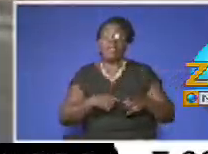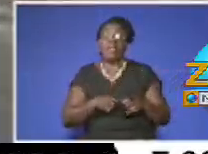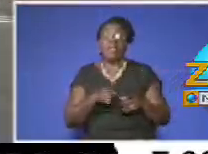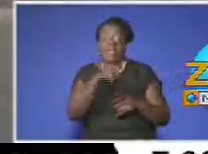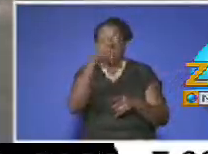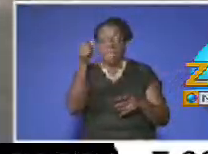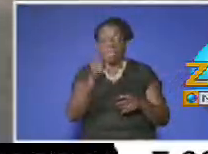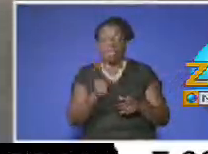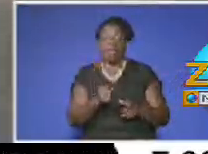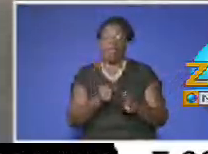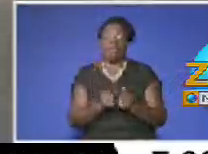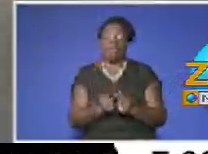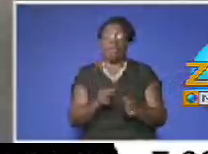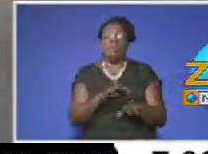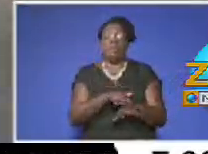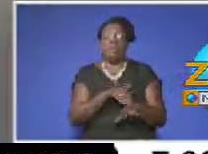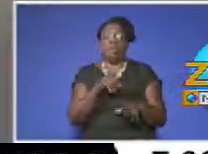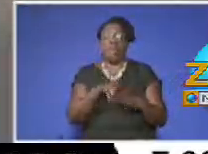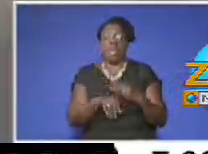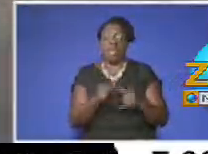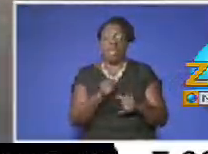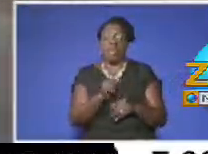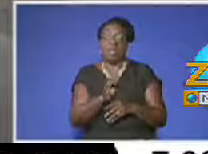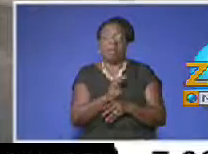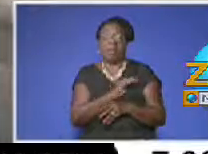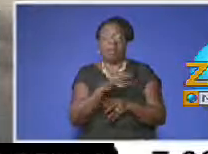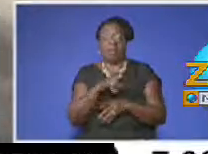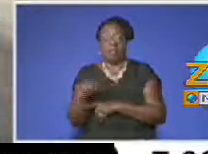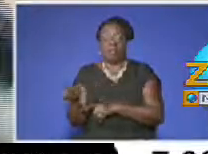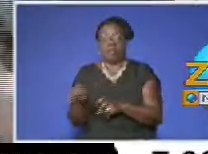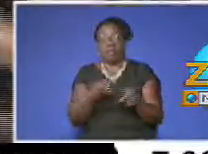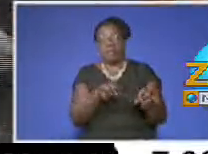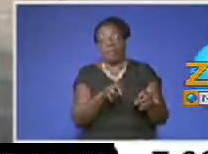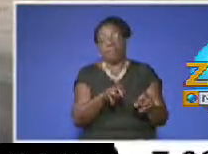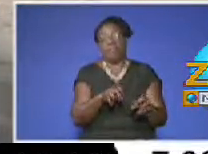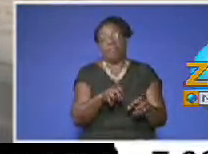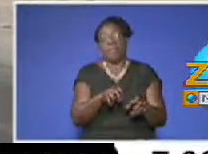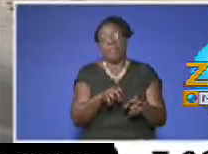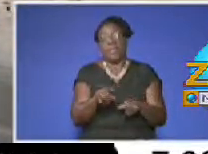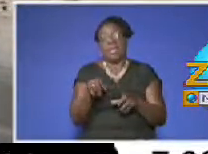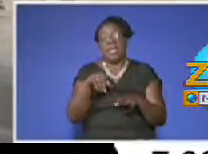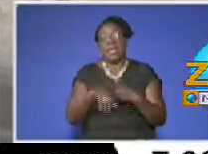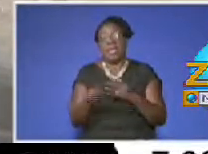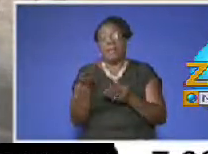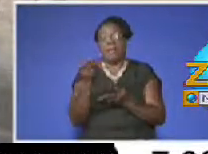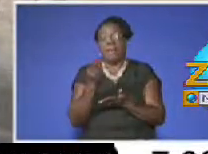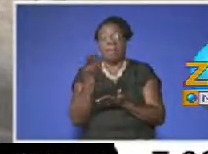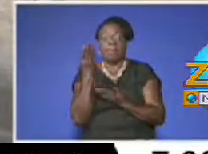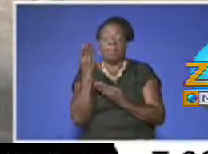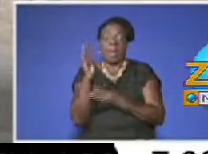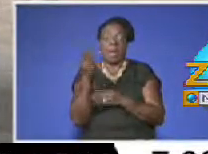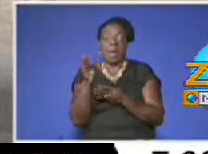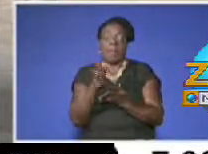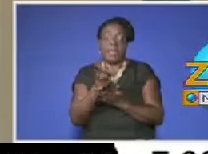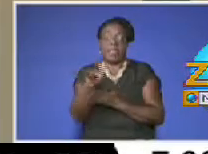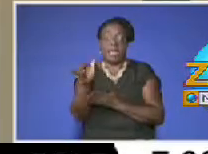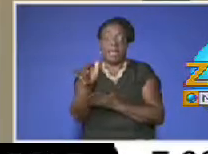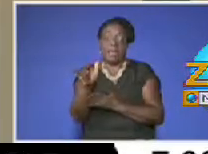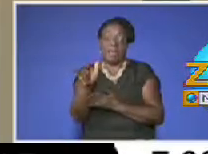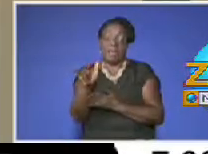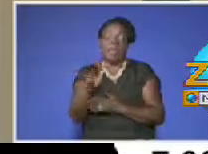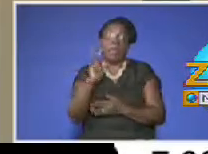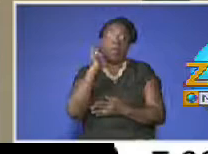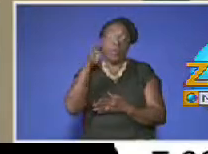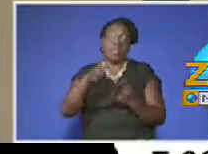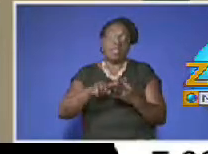robust as they once were. With regard to Bahamas Air and other domestic carriers, it is expected that they will be allowed to commence